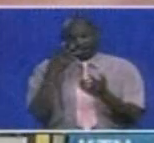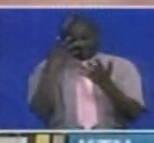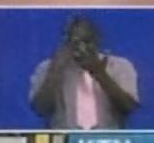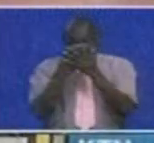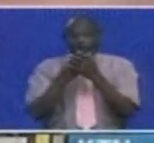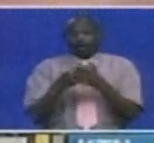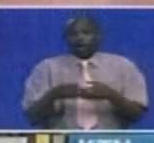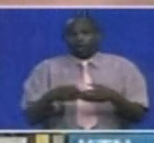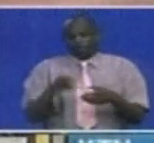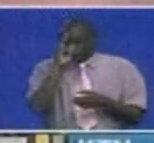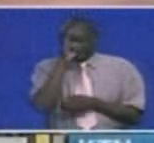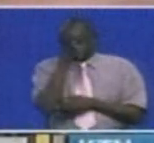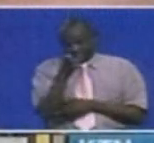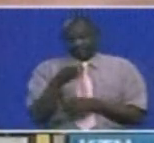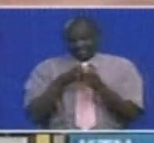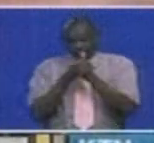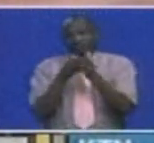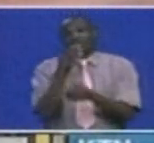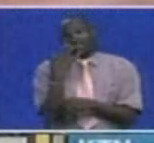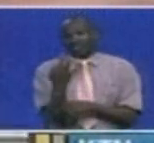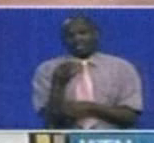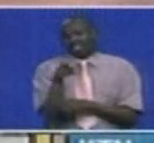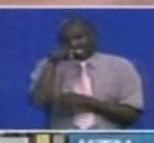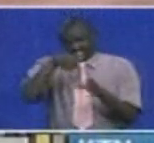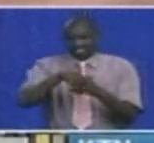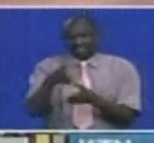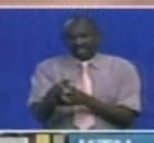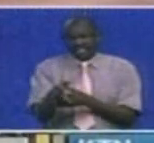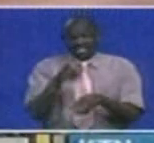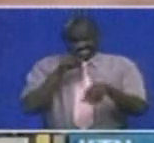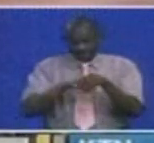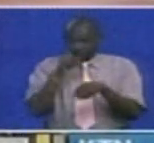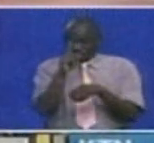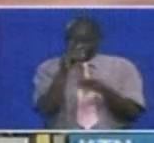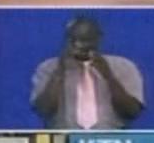who was escorting the three prisoners. A second prisoner